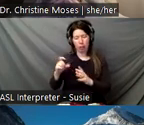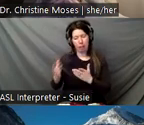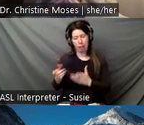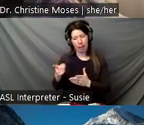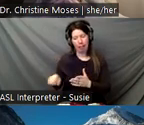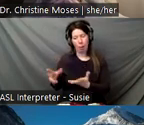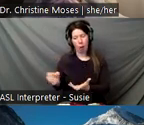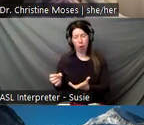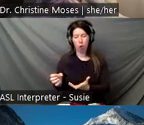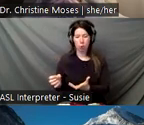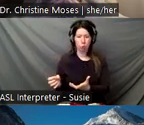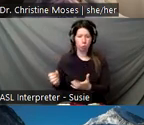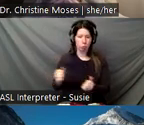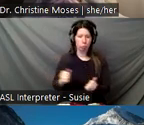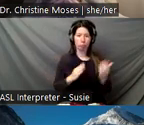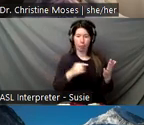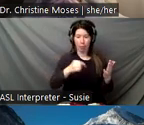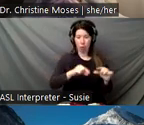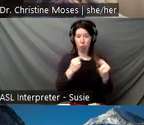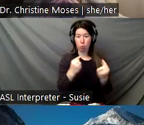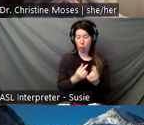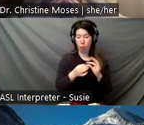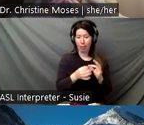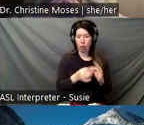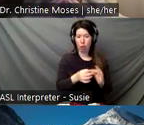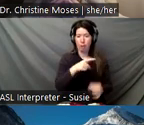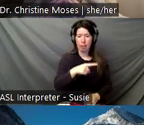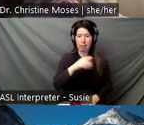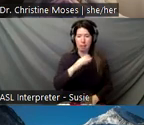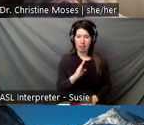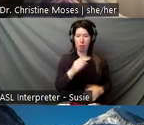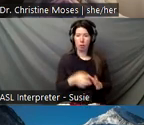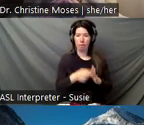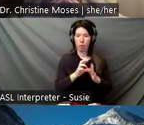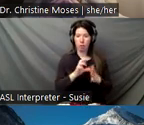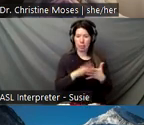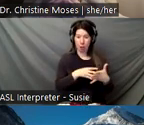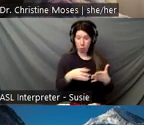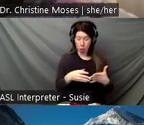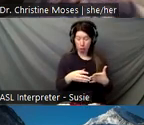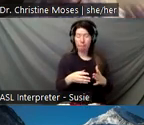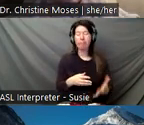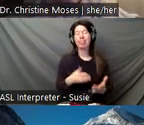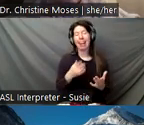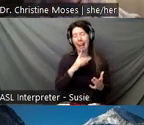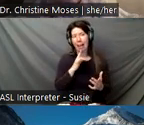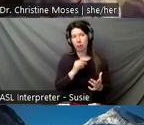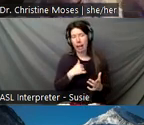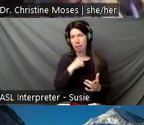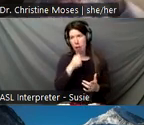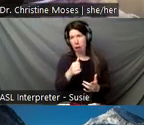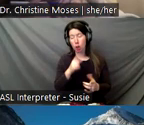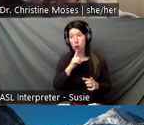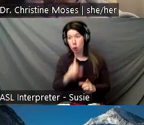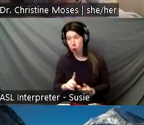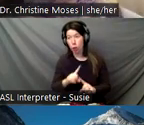to this group about with relation to the PPB review schedule. In fact, I am not certain, but been